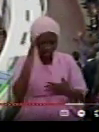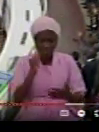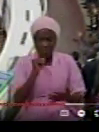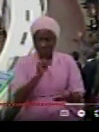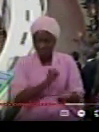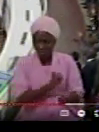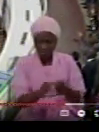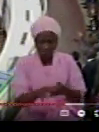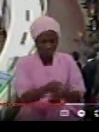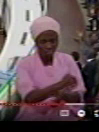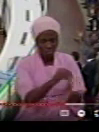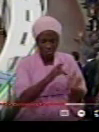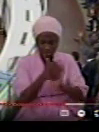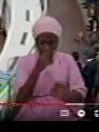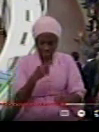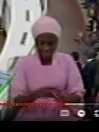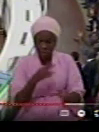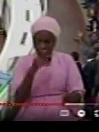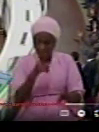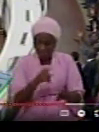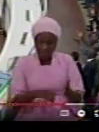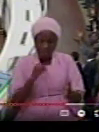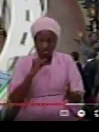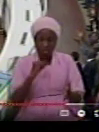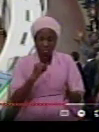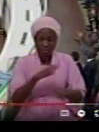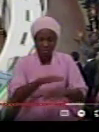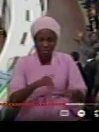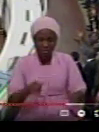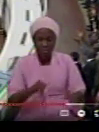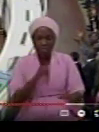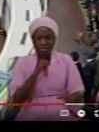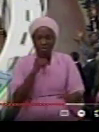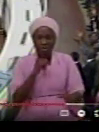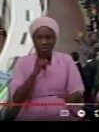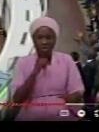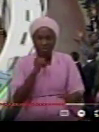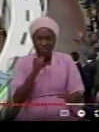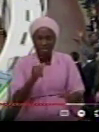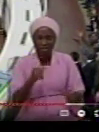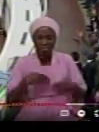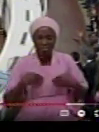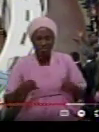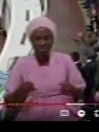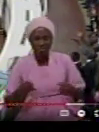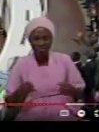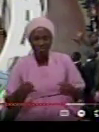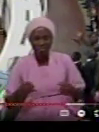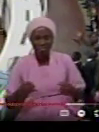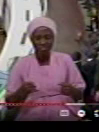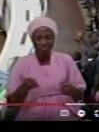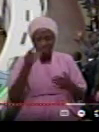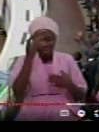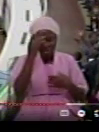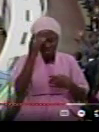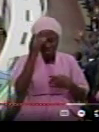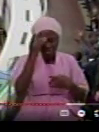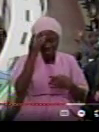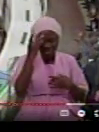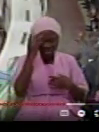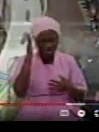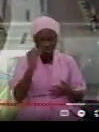them. What is called incurable diseases will not be part of their lives in Jesus'